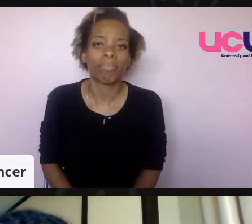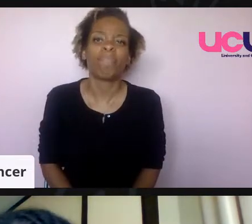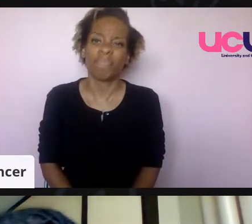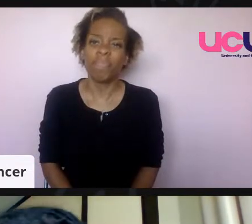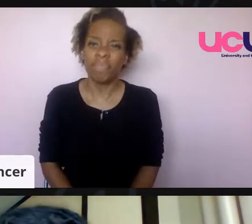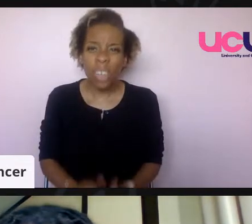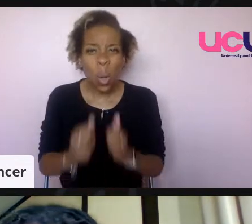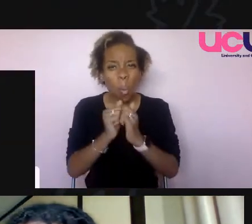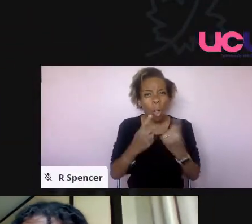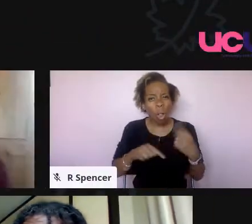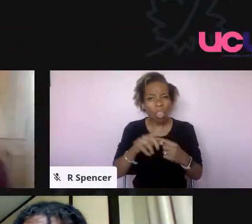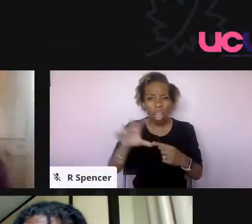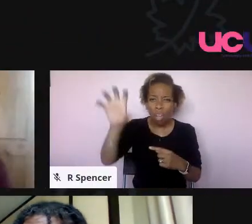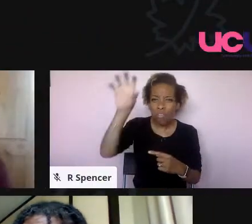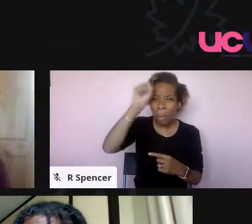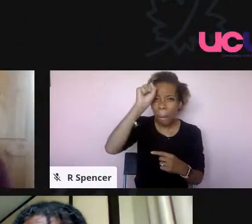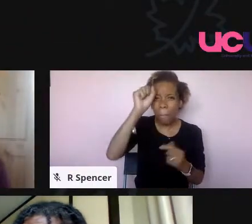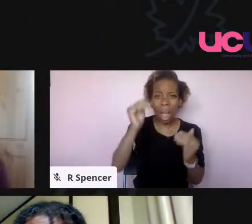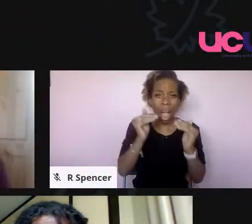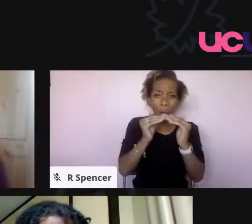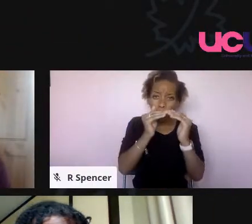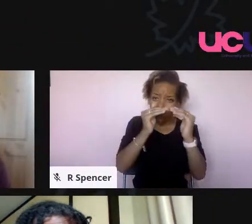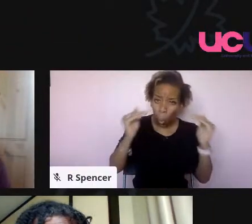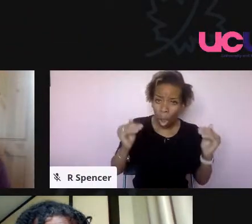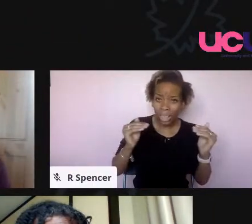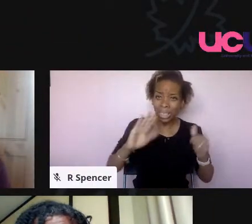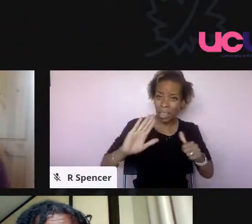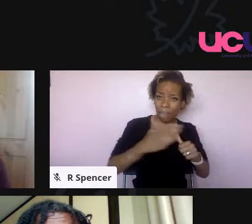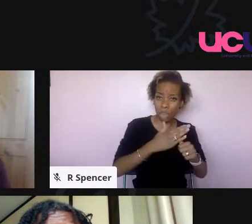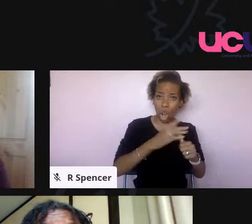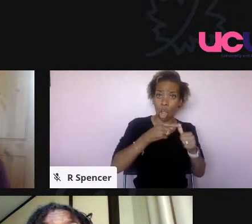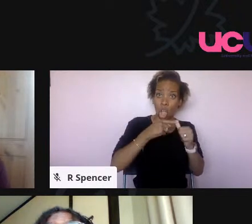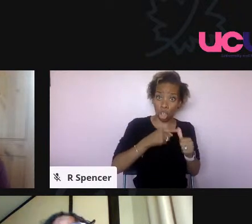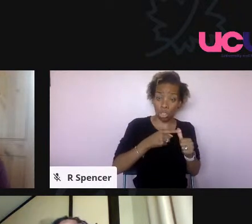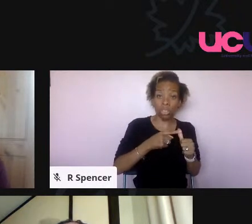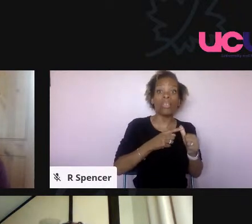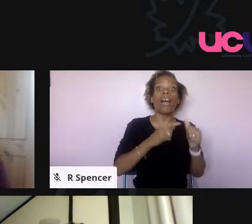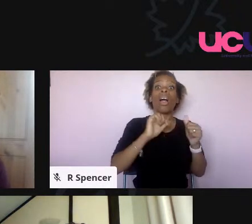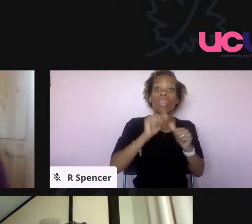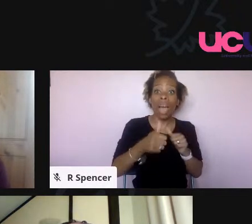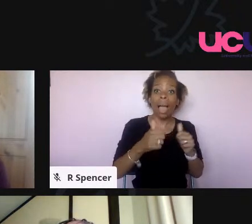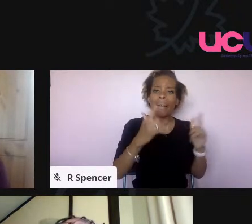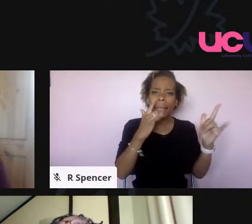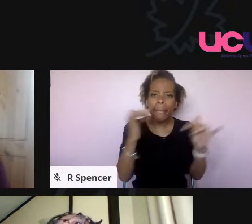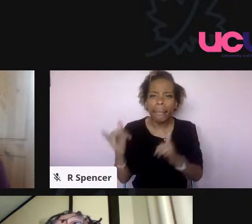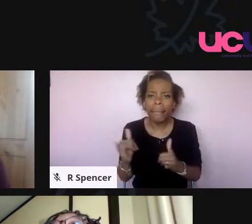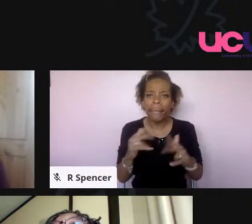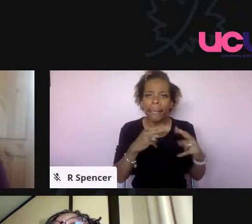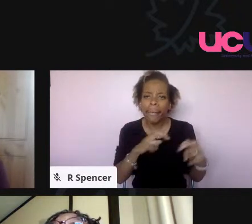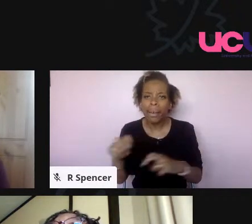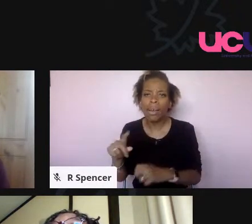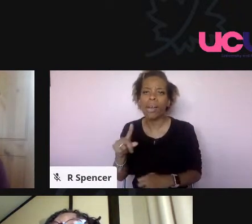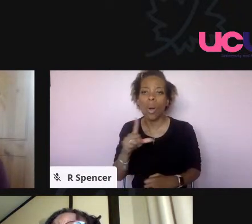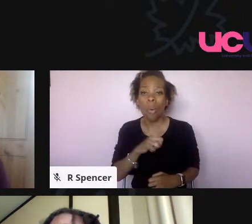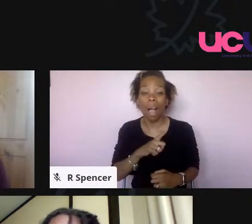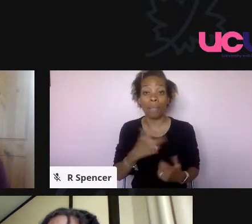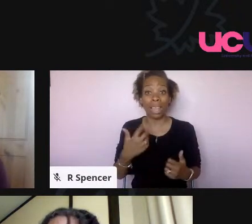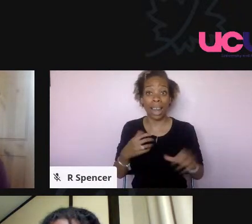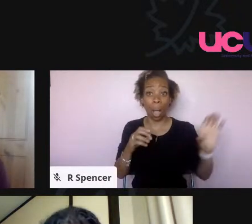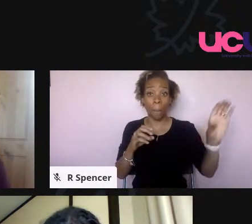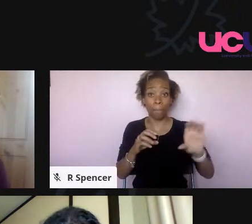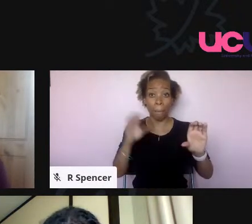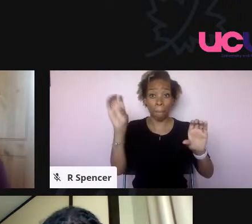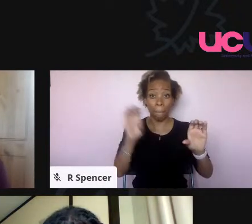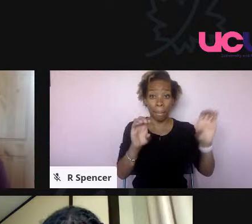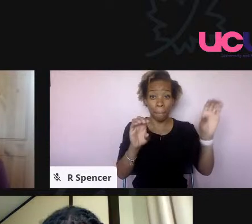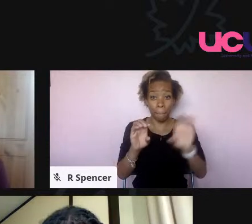to the fore as we take forward our work is crucial. I'm bringing back everyone onto the screen, because I think I'm going